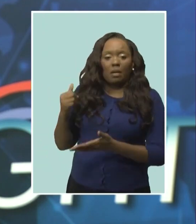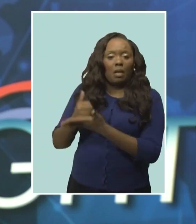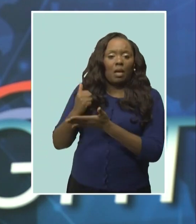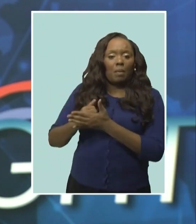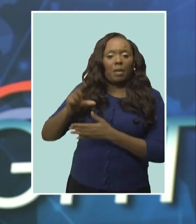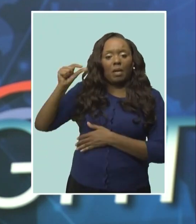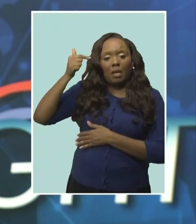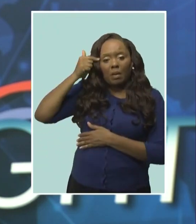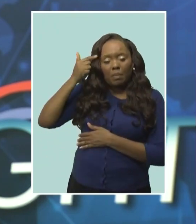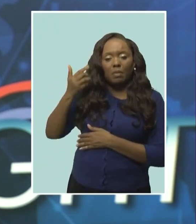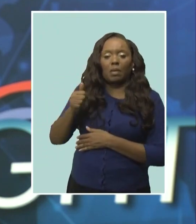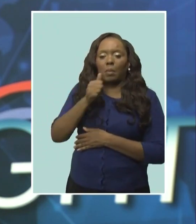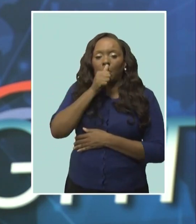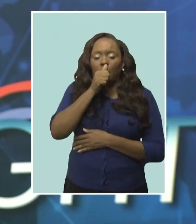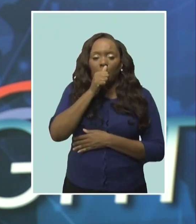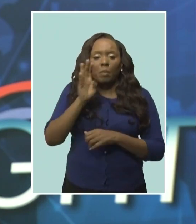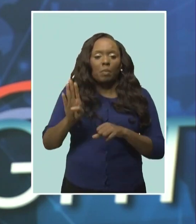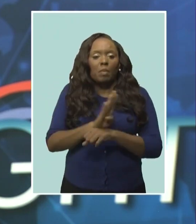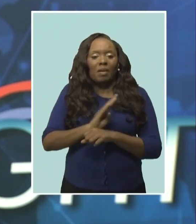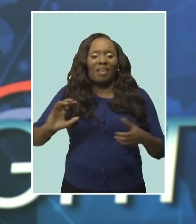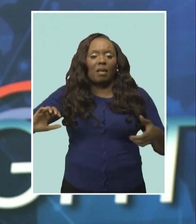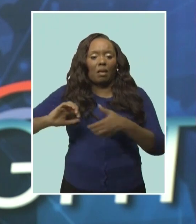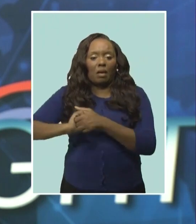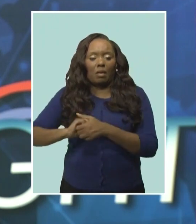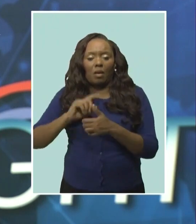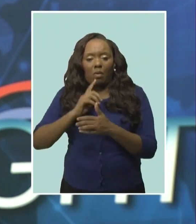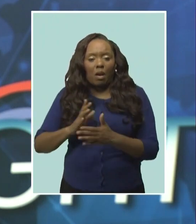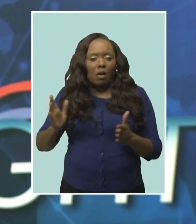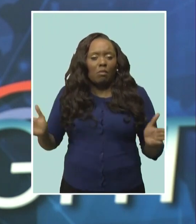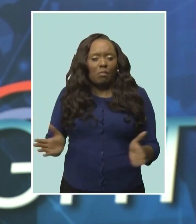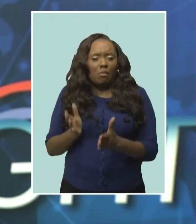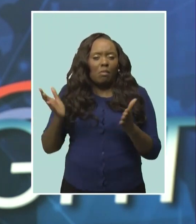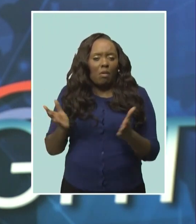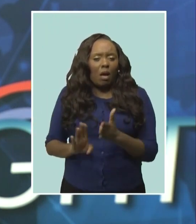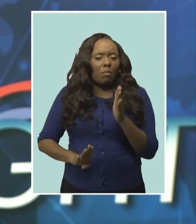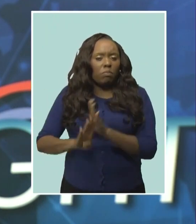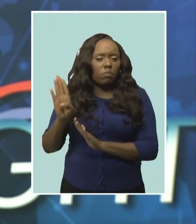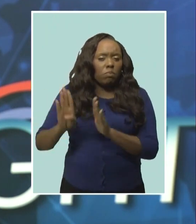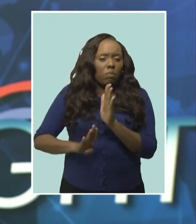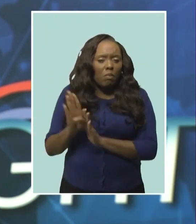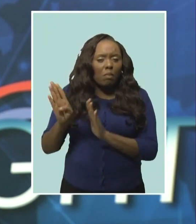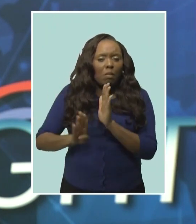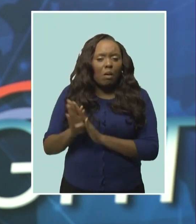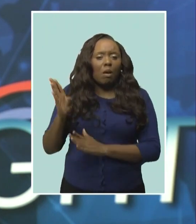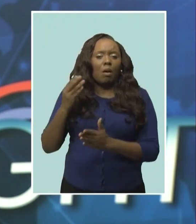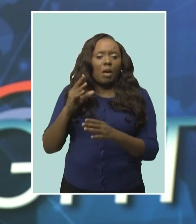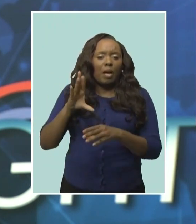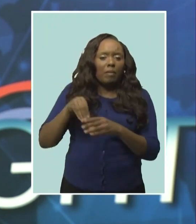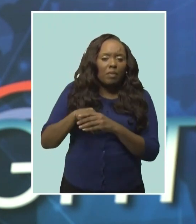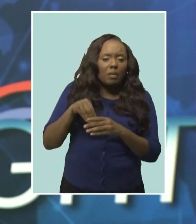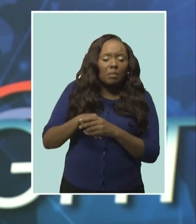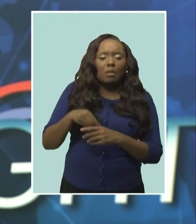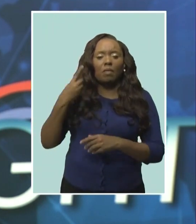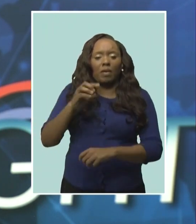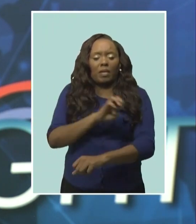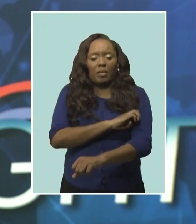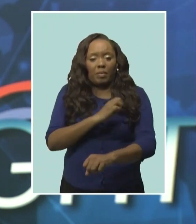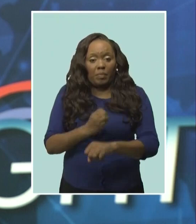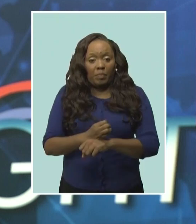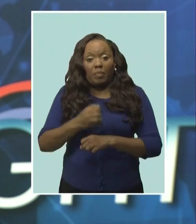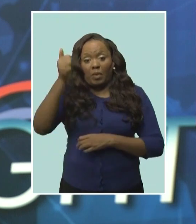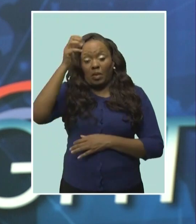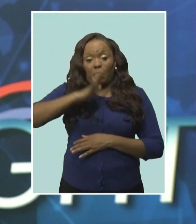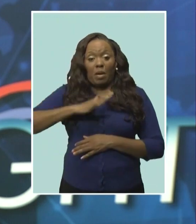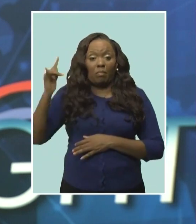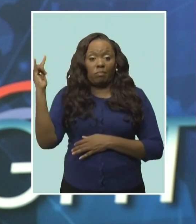private sector come together to drive the investment and develop energy markets. Mr. Moles, who is in Barbados for an